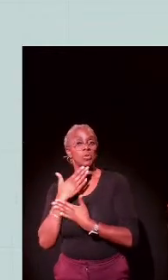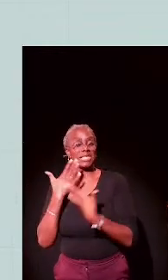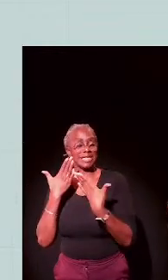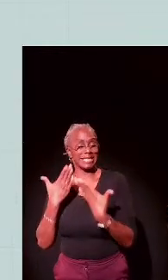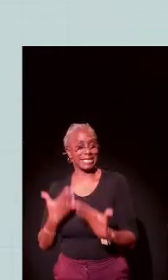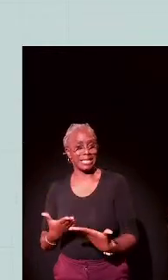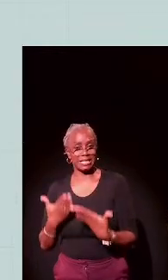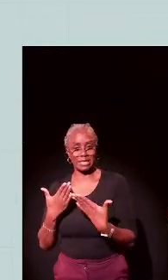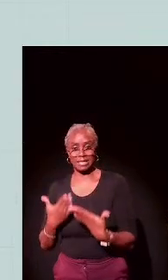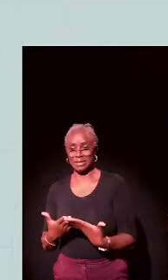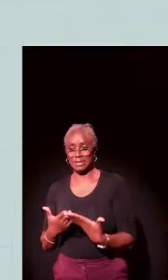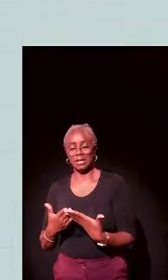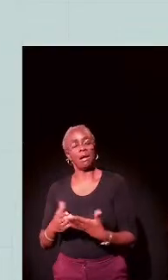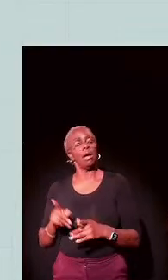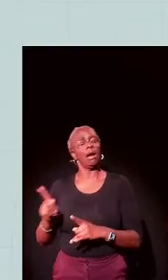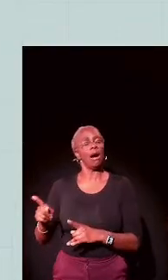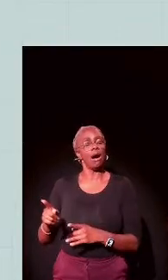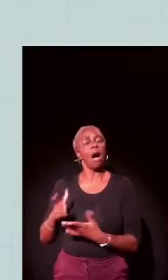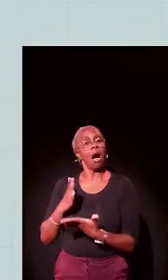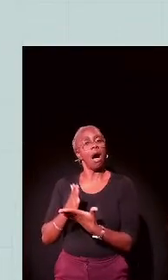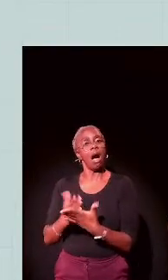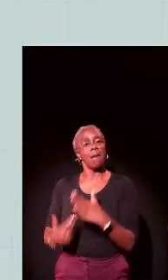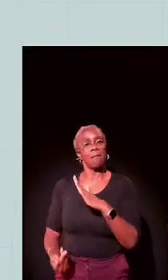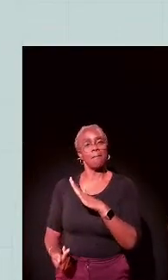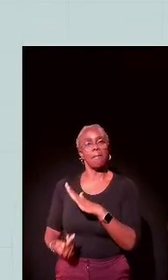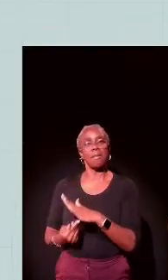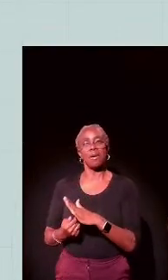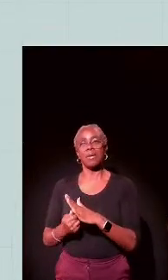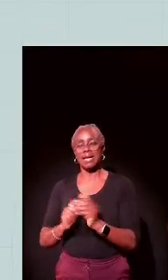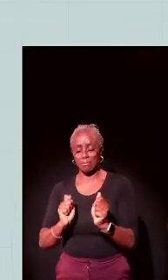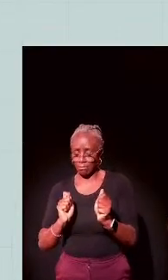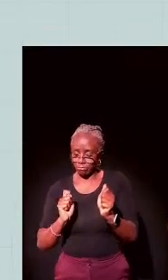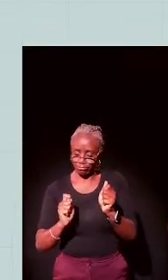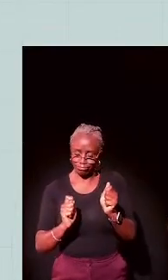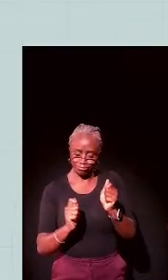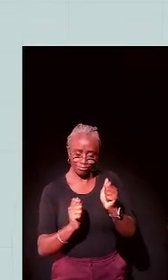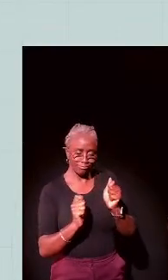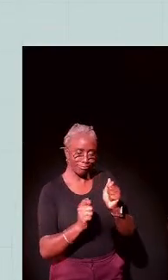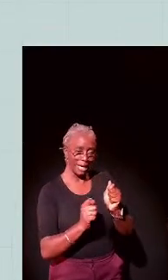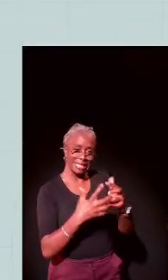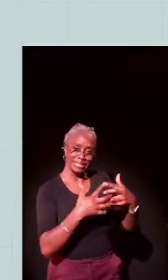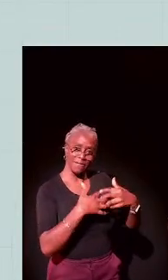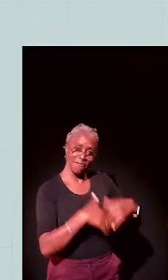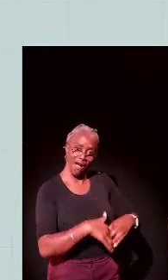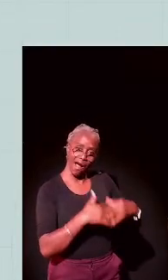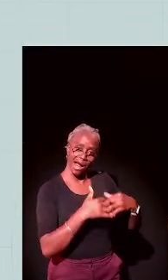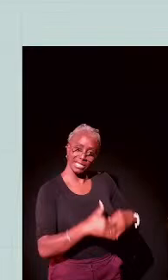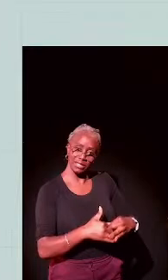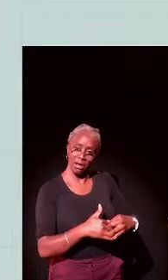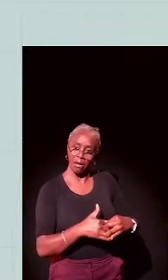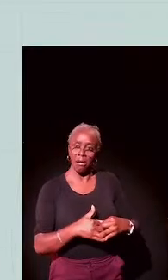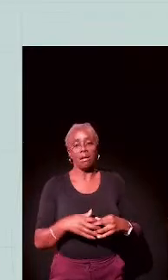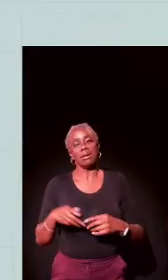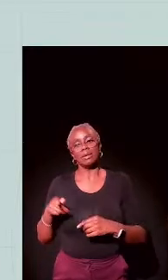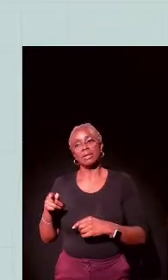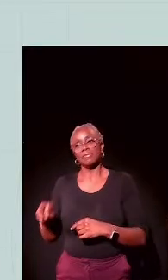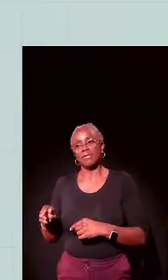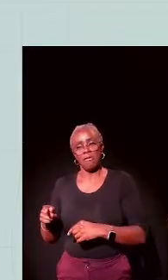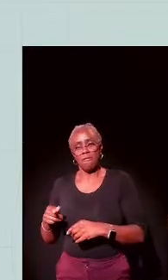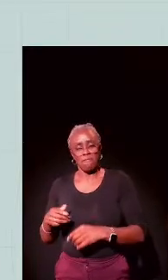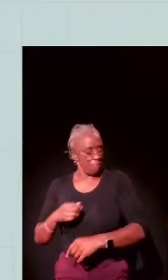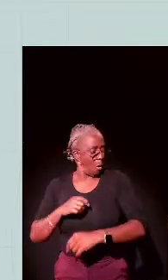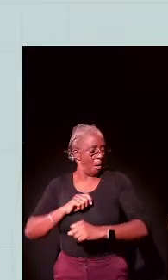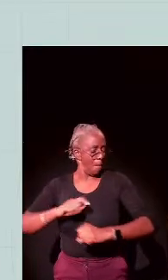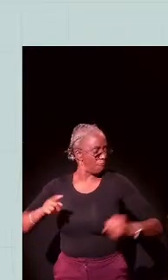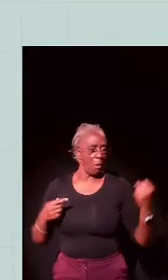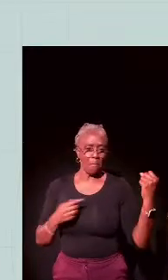What Midas essentially is that it's an adaptive input device for people living with muscle dystrophy